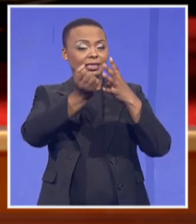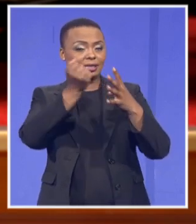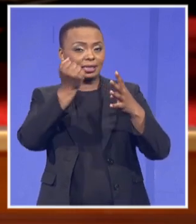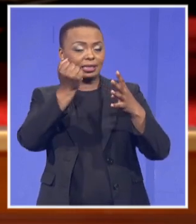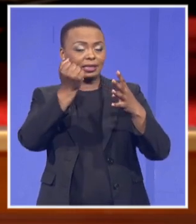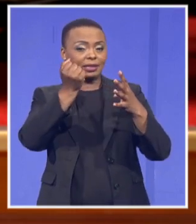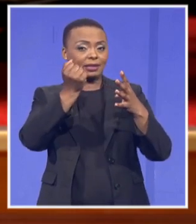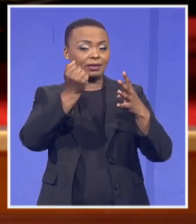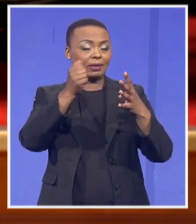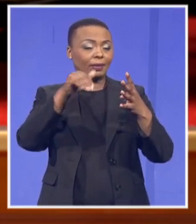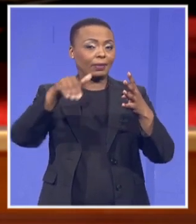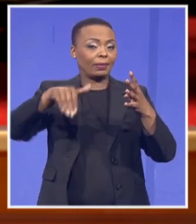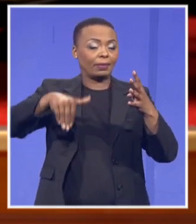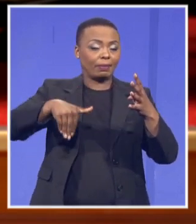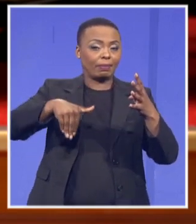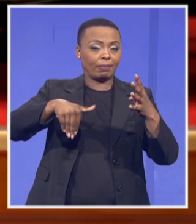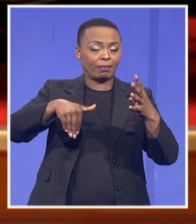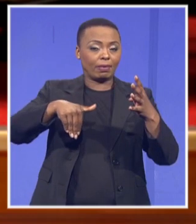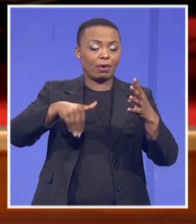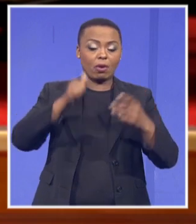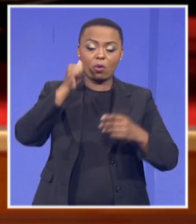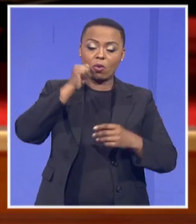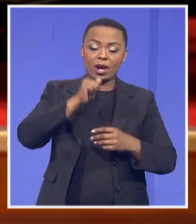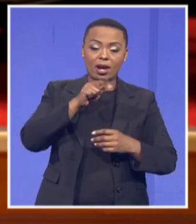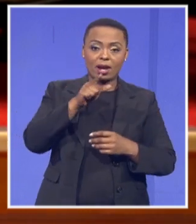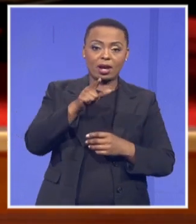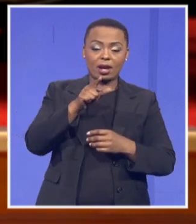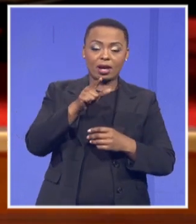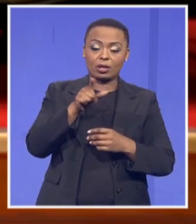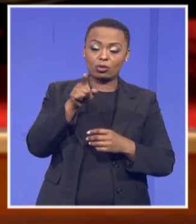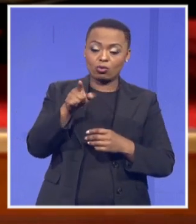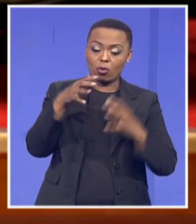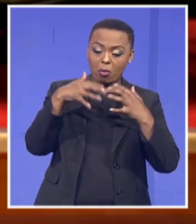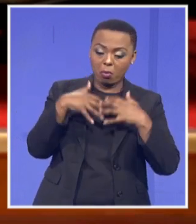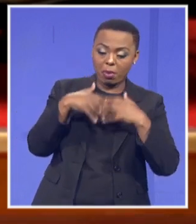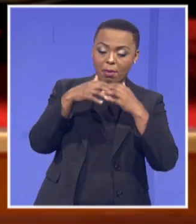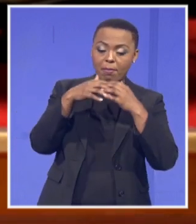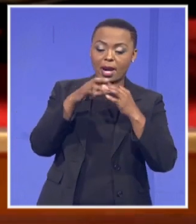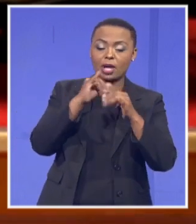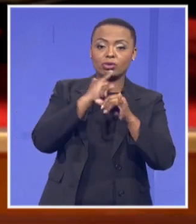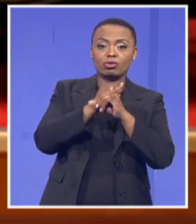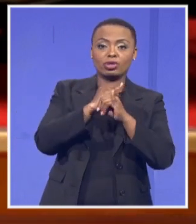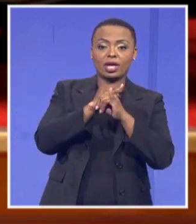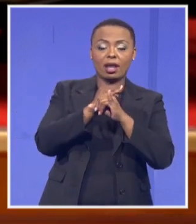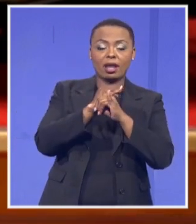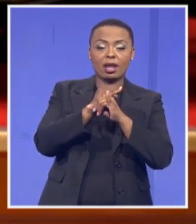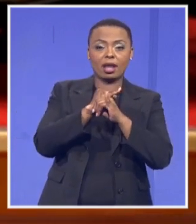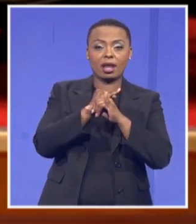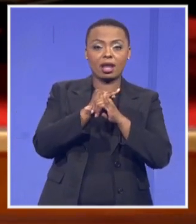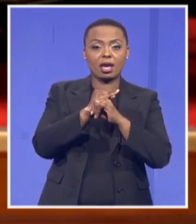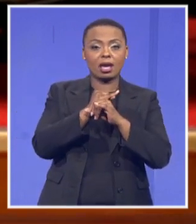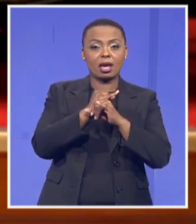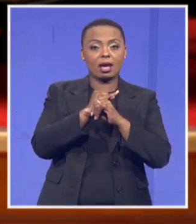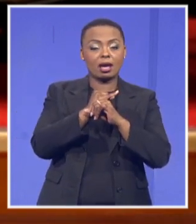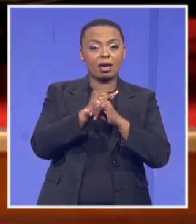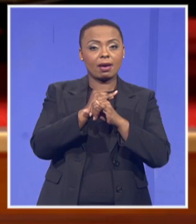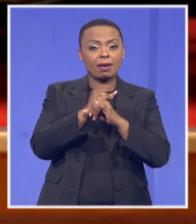when your institution was established, you will be